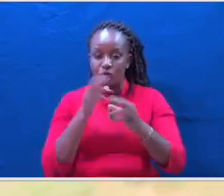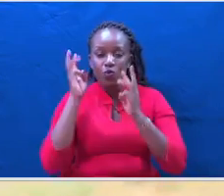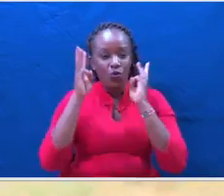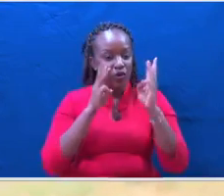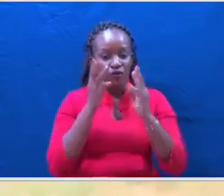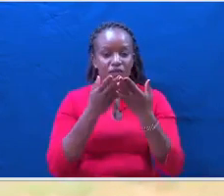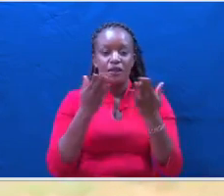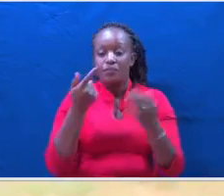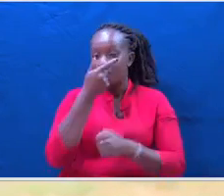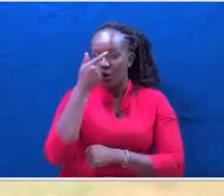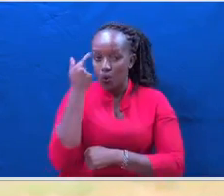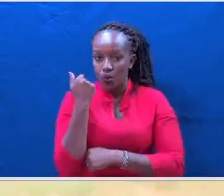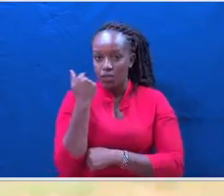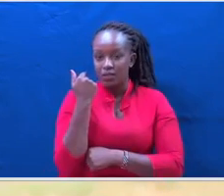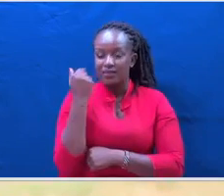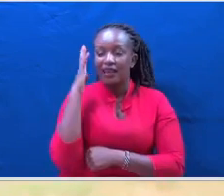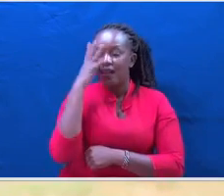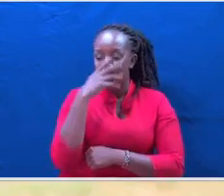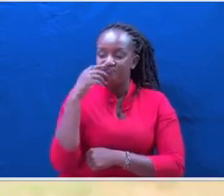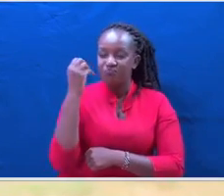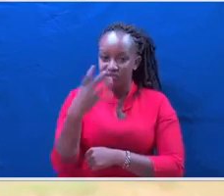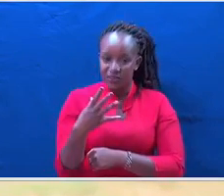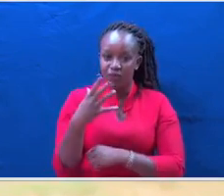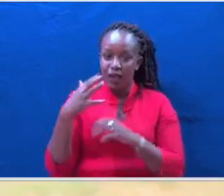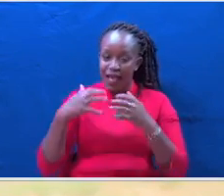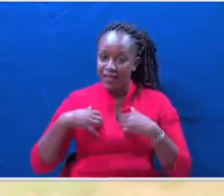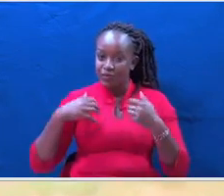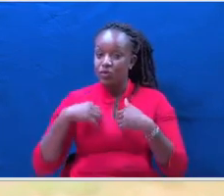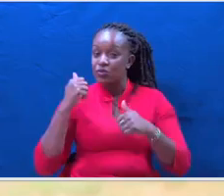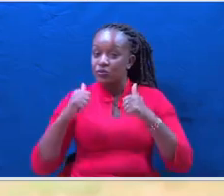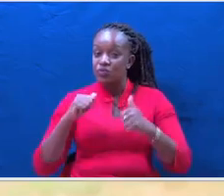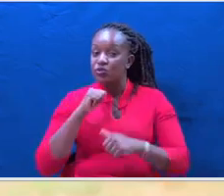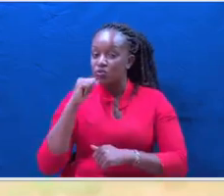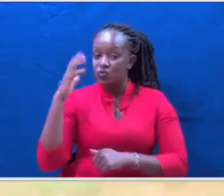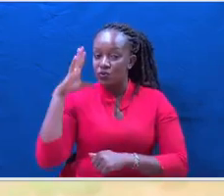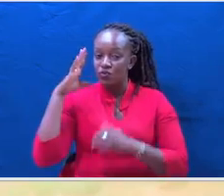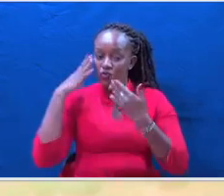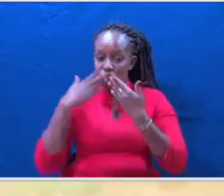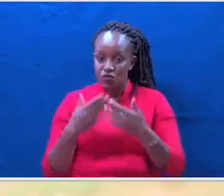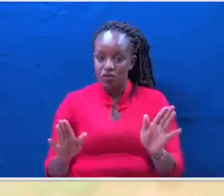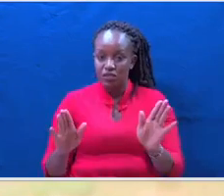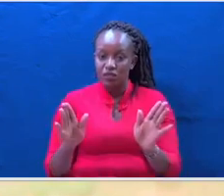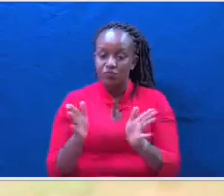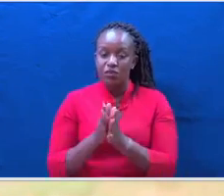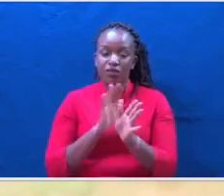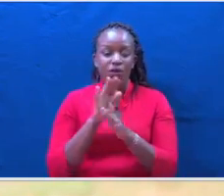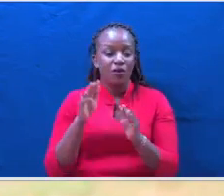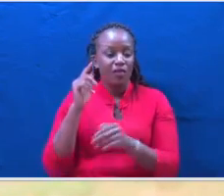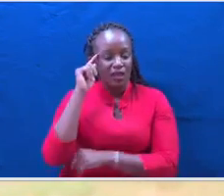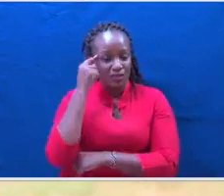because they're such beautiful beings that you don't want to lose. So we have all these thoughts coming